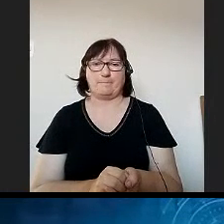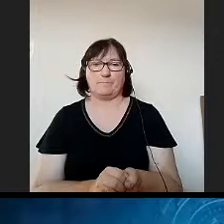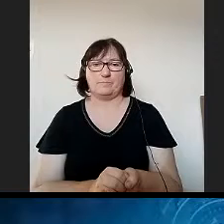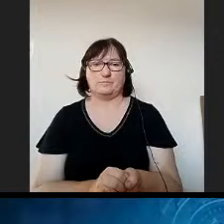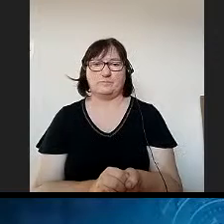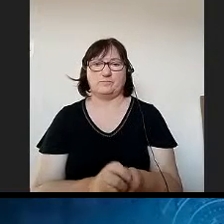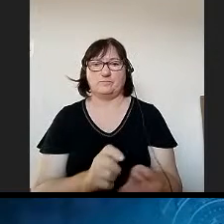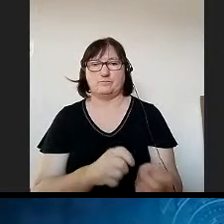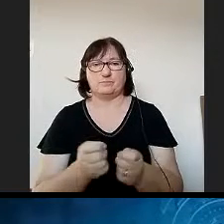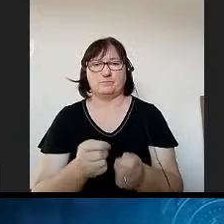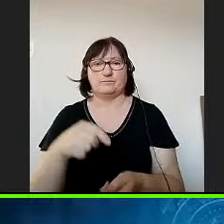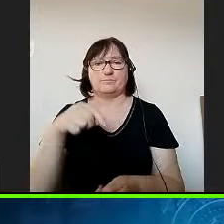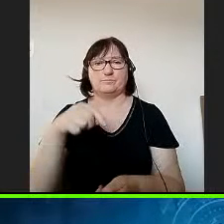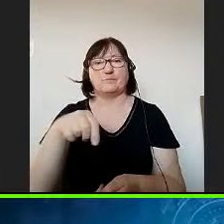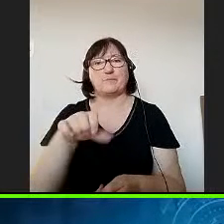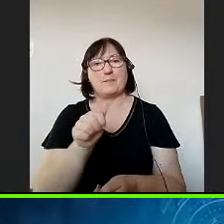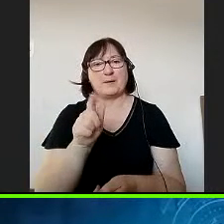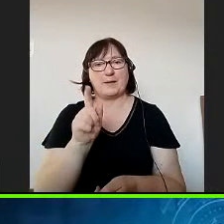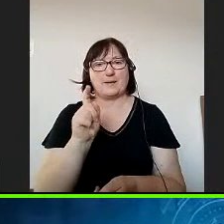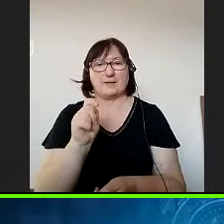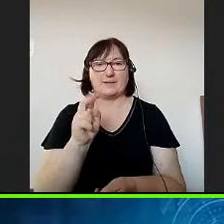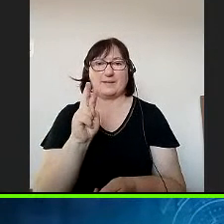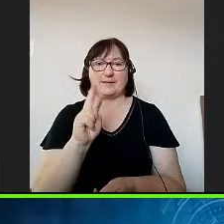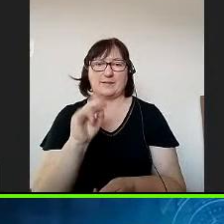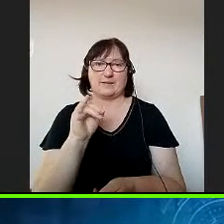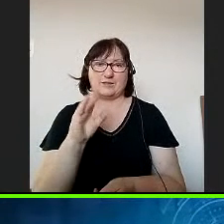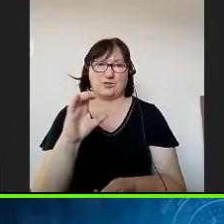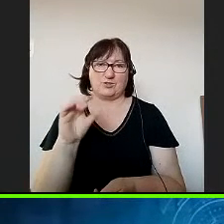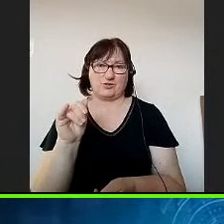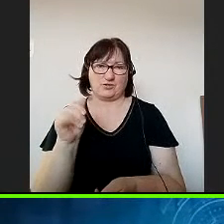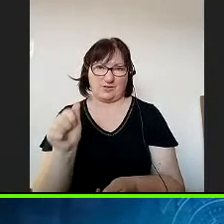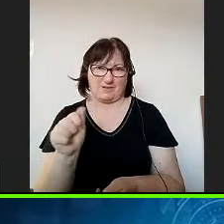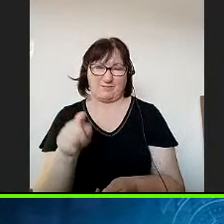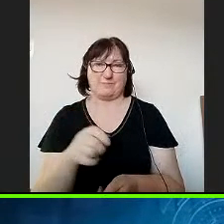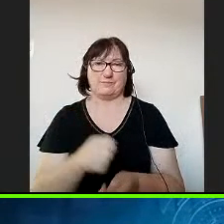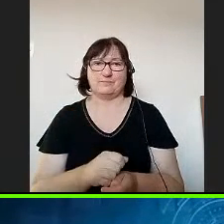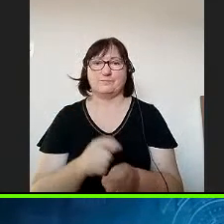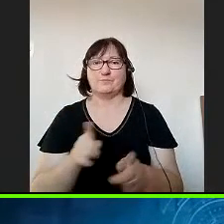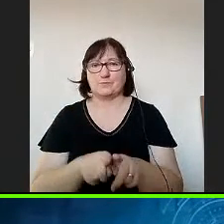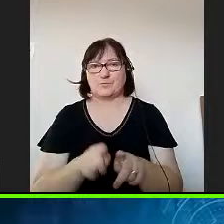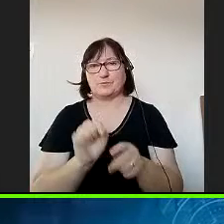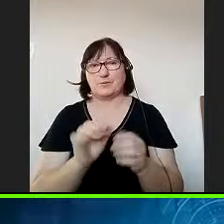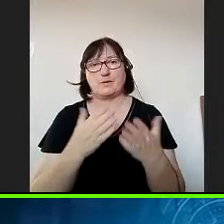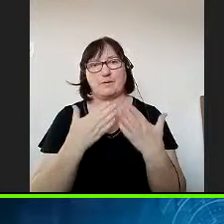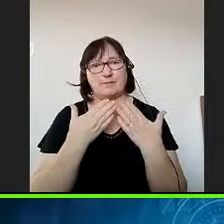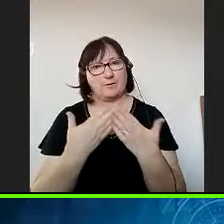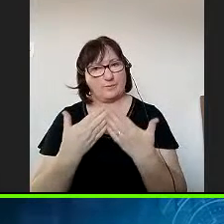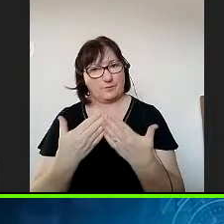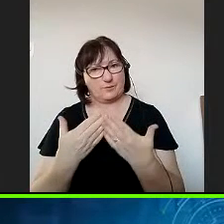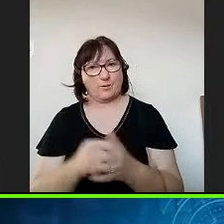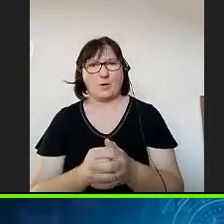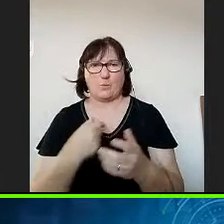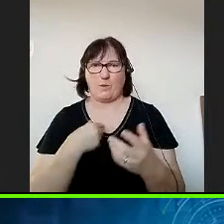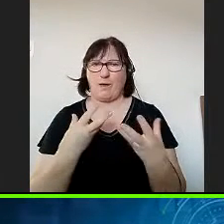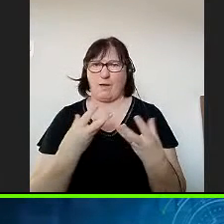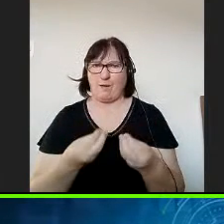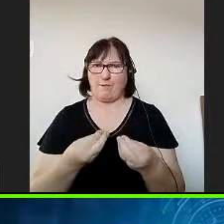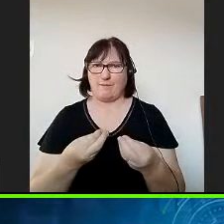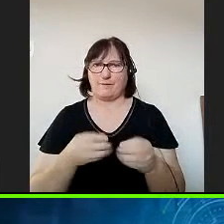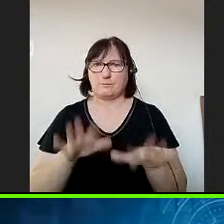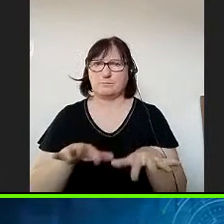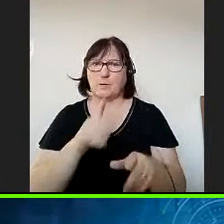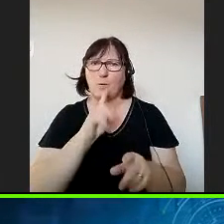Thank you very much for that information. We've got quite a few questions tonight, so I think I'll first hand over